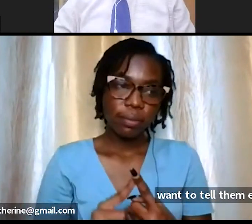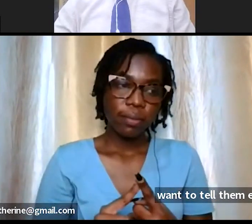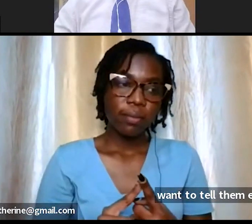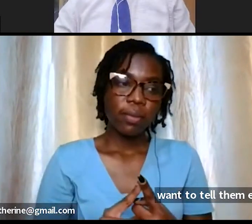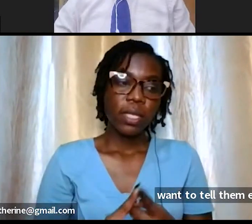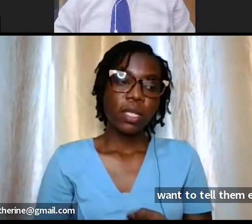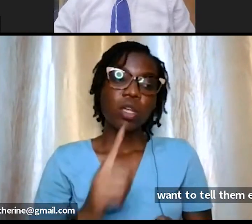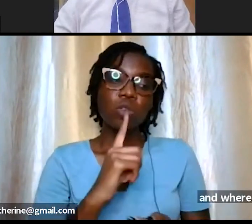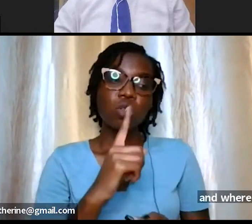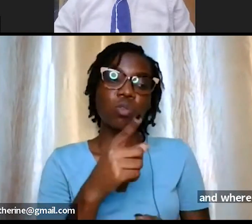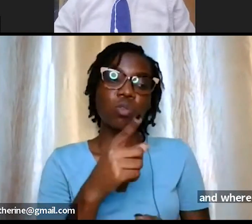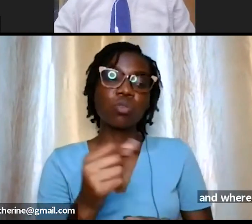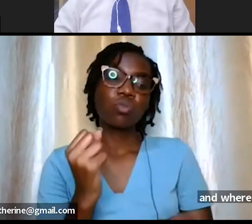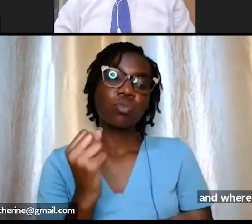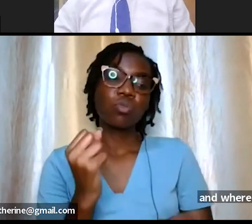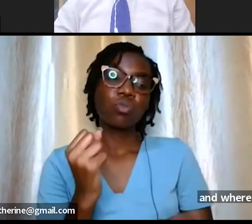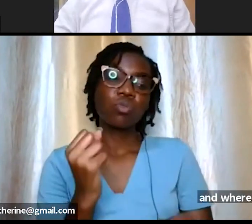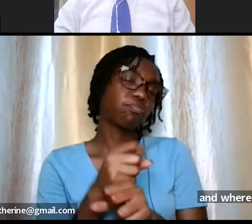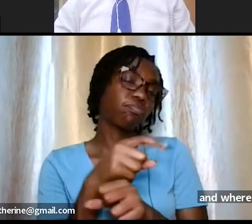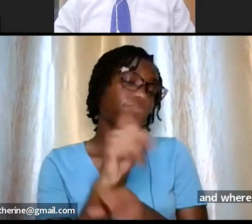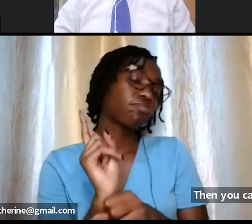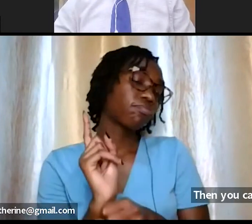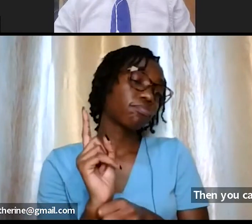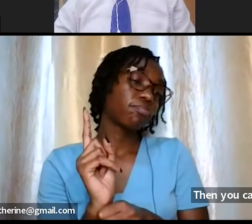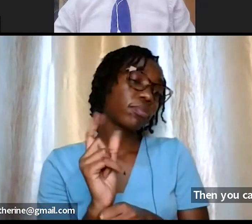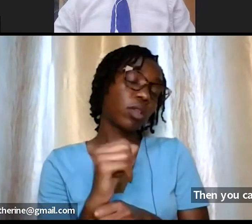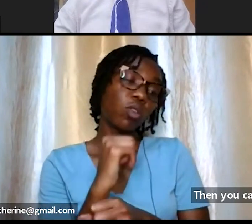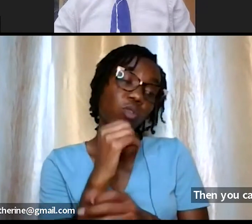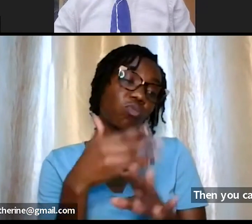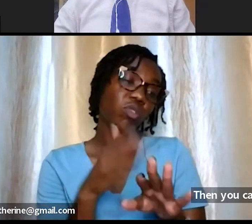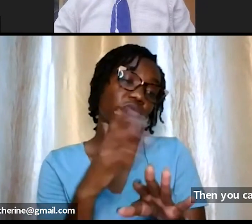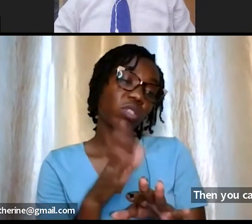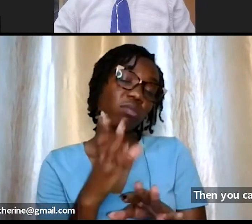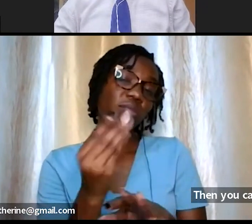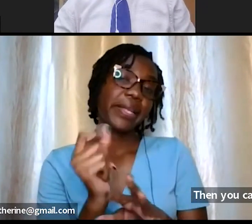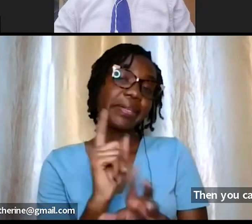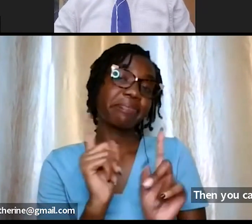the work yourself. Don't waste money.